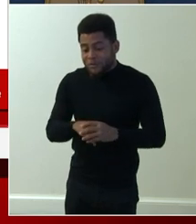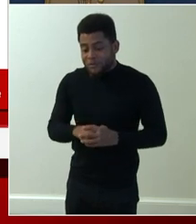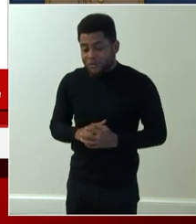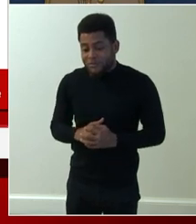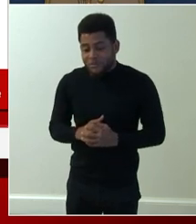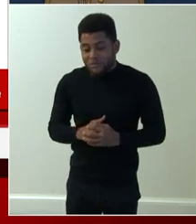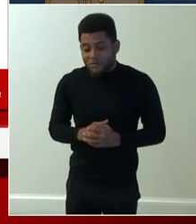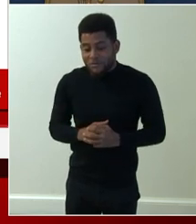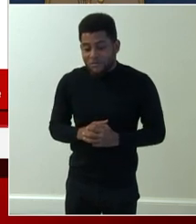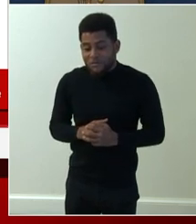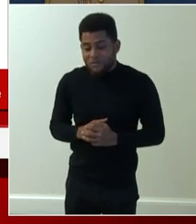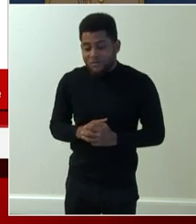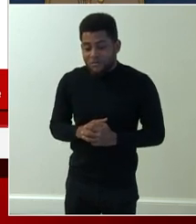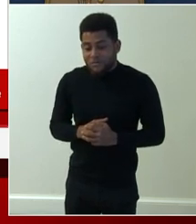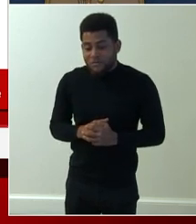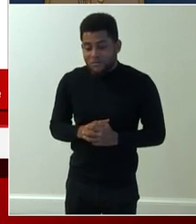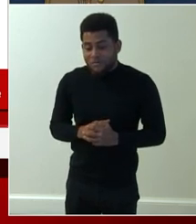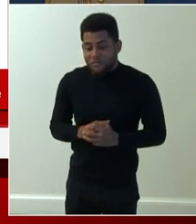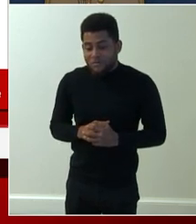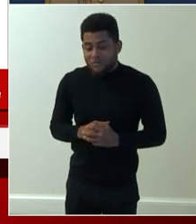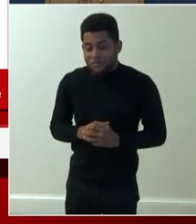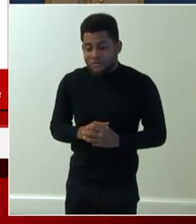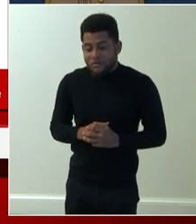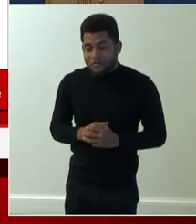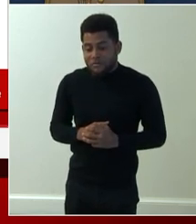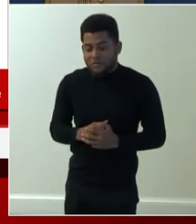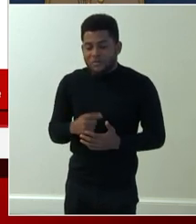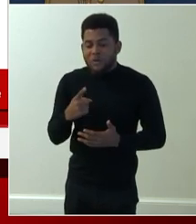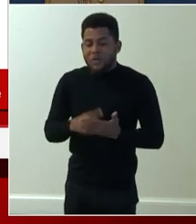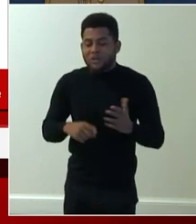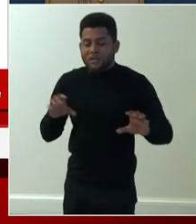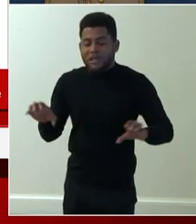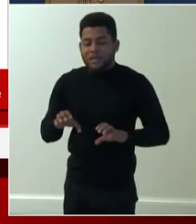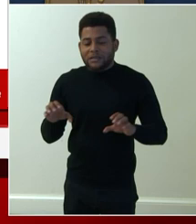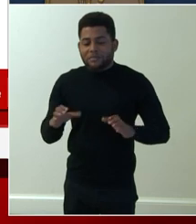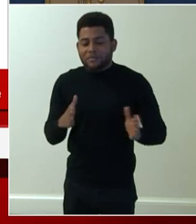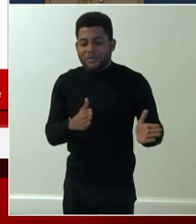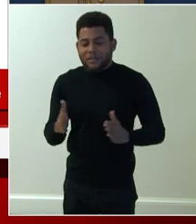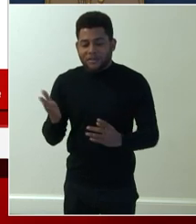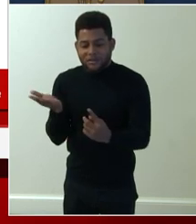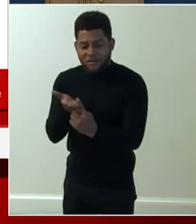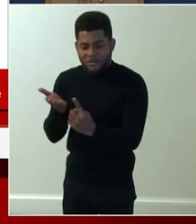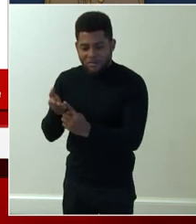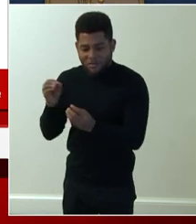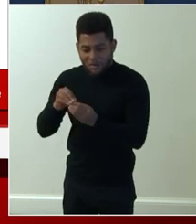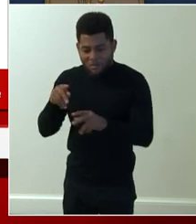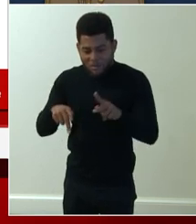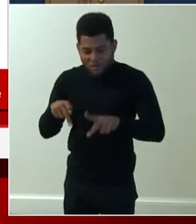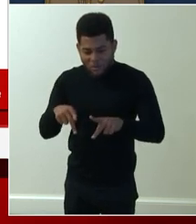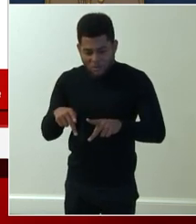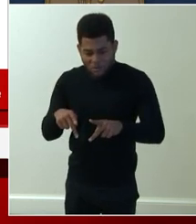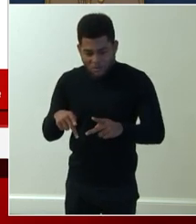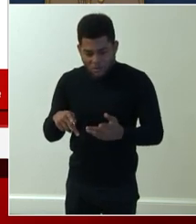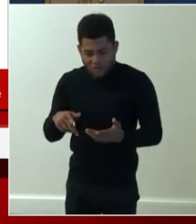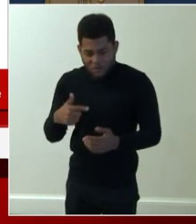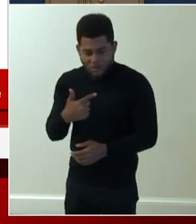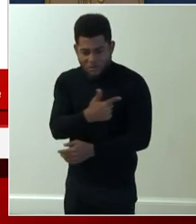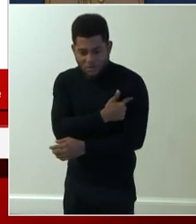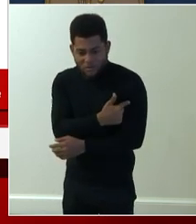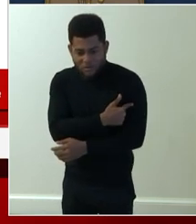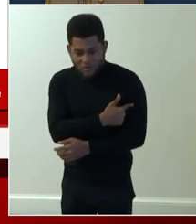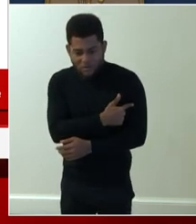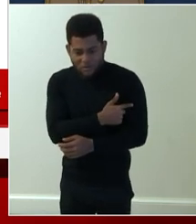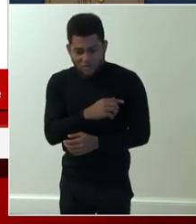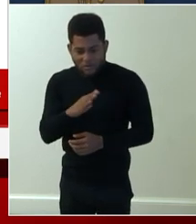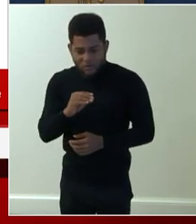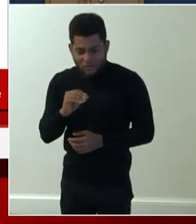WANU-DCS. What's the action plan to get more people boosted, especially before Omicron